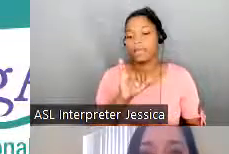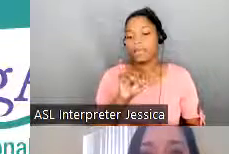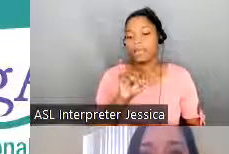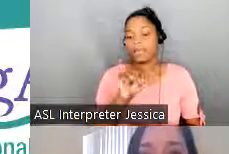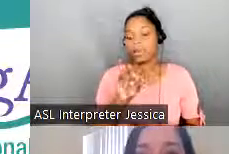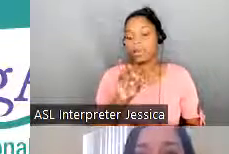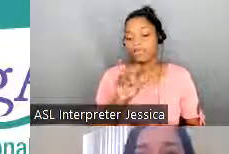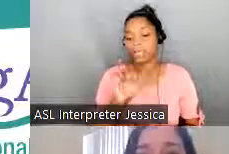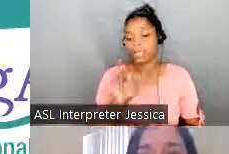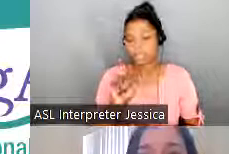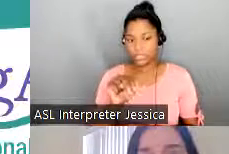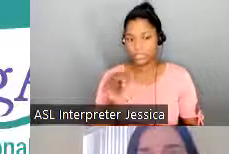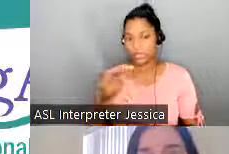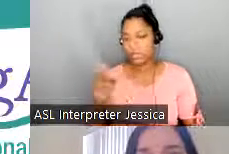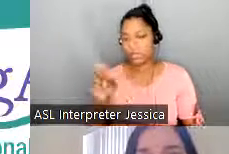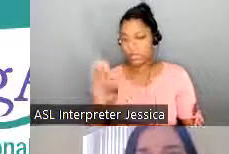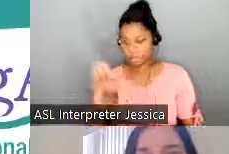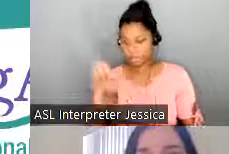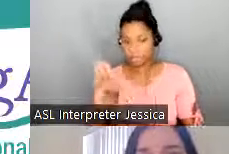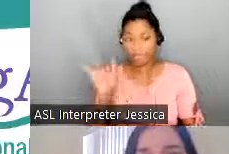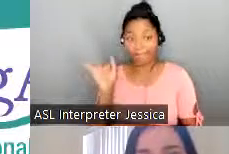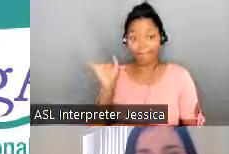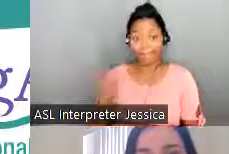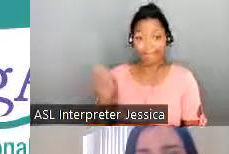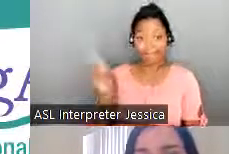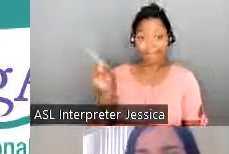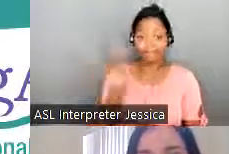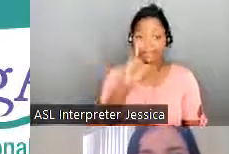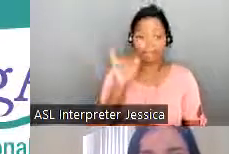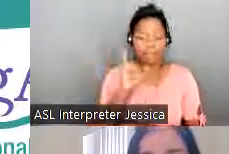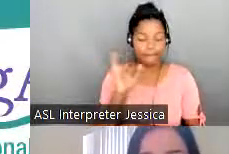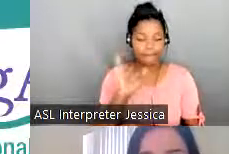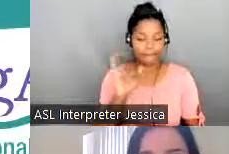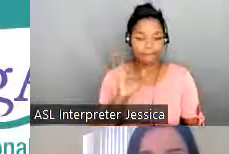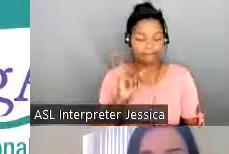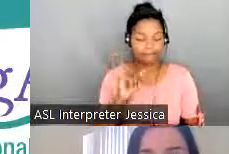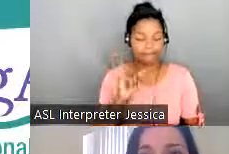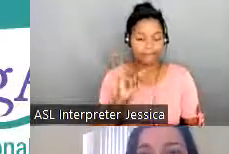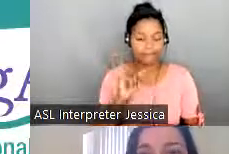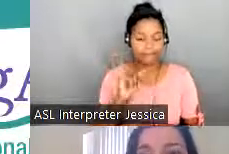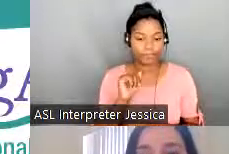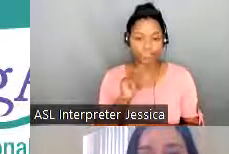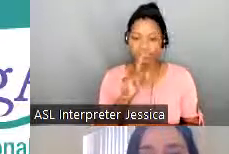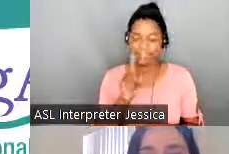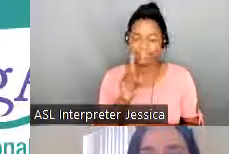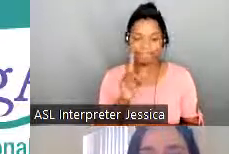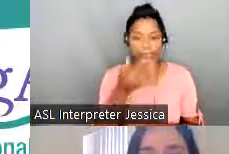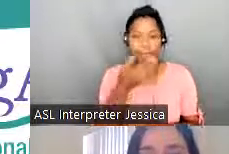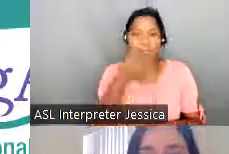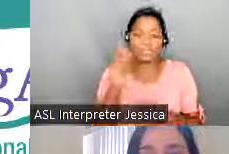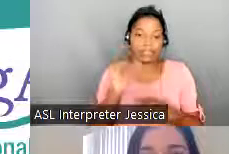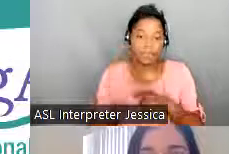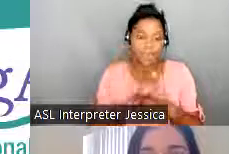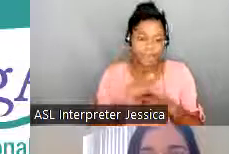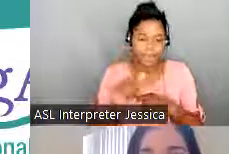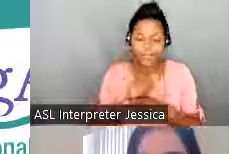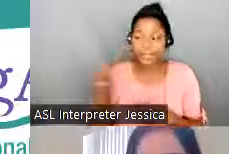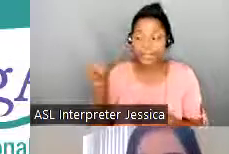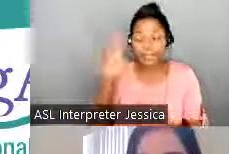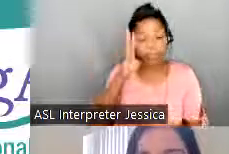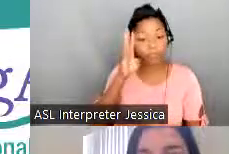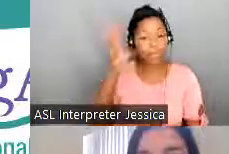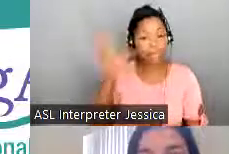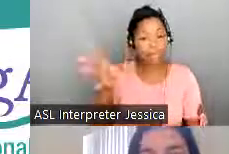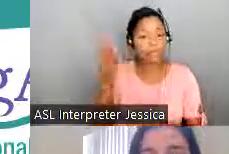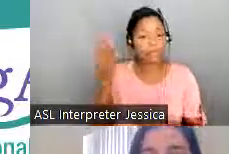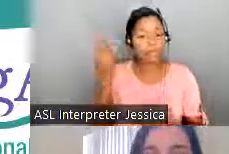earlier. So this is a database of social engagement best and emerging practices that ENGAGED created to facilitate